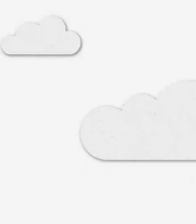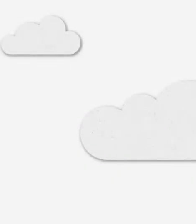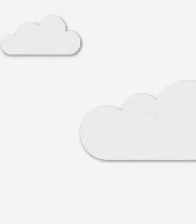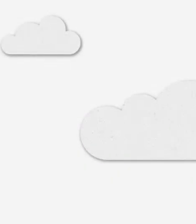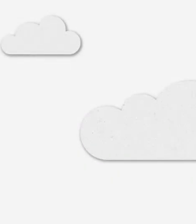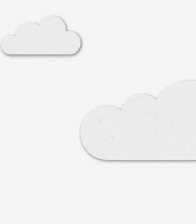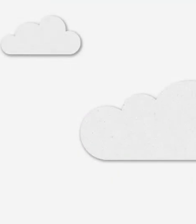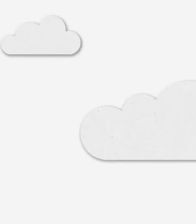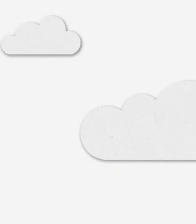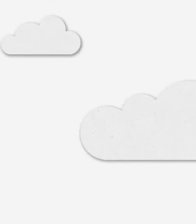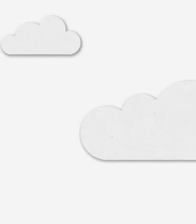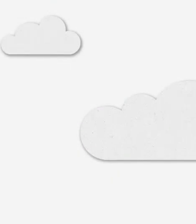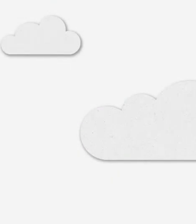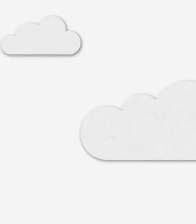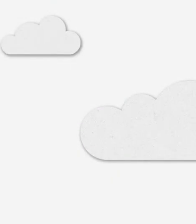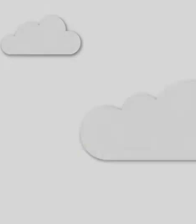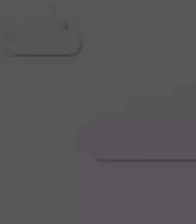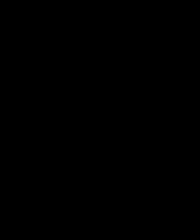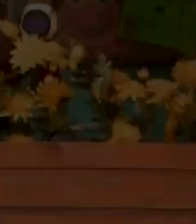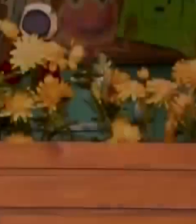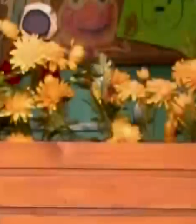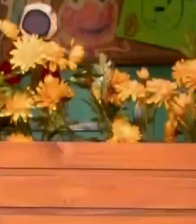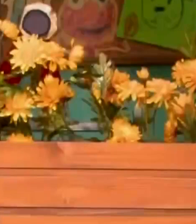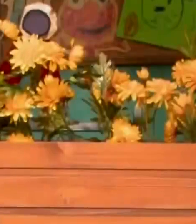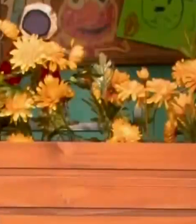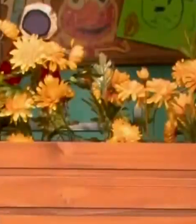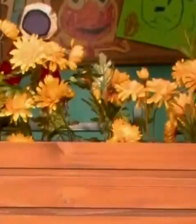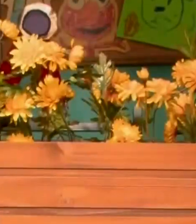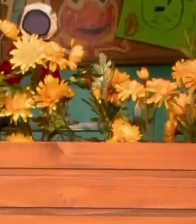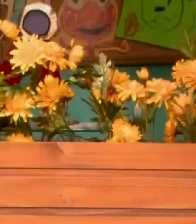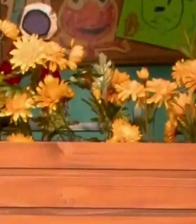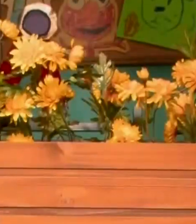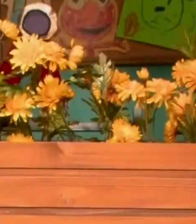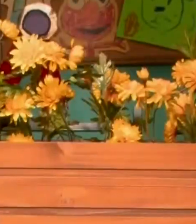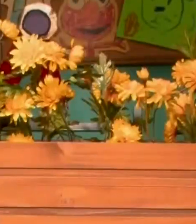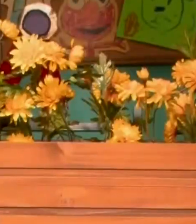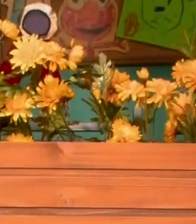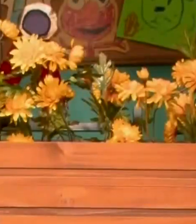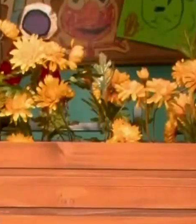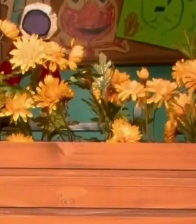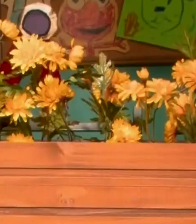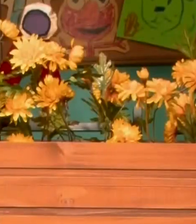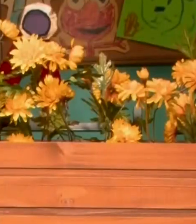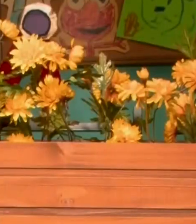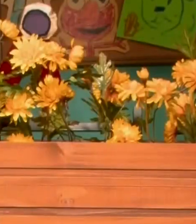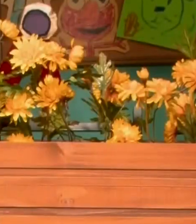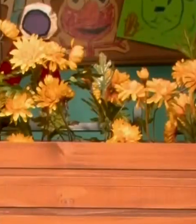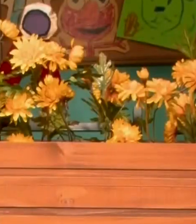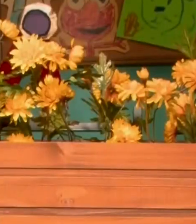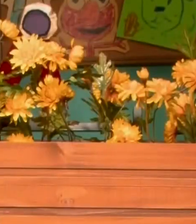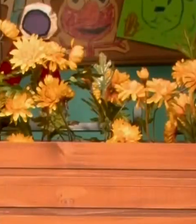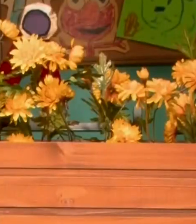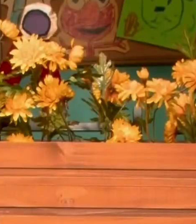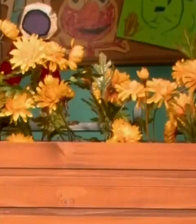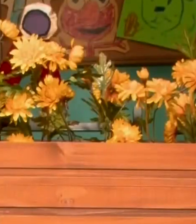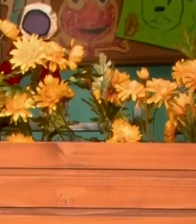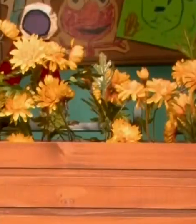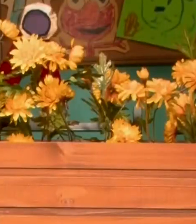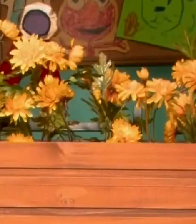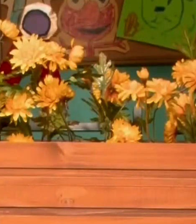Caring for each other because we are all in this together. So wear a mask and have a rotten day, will ya?